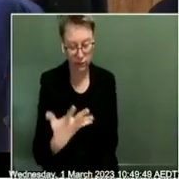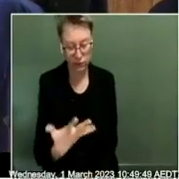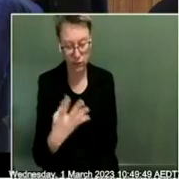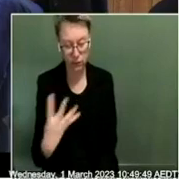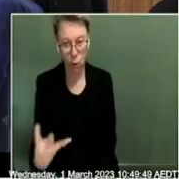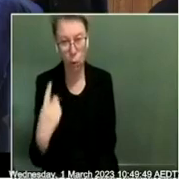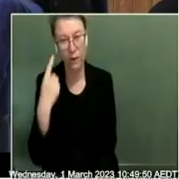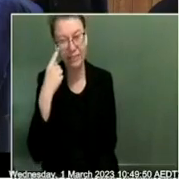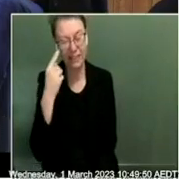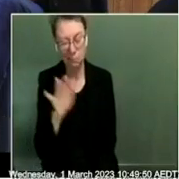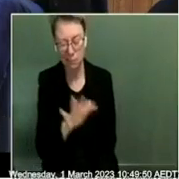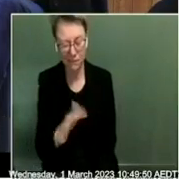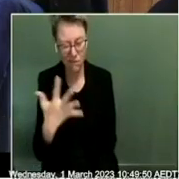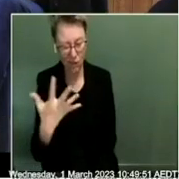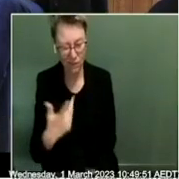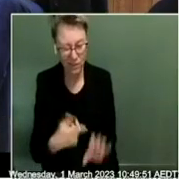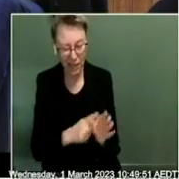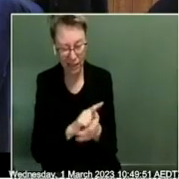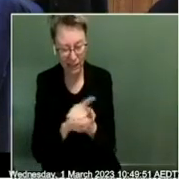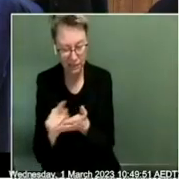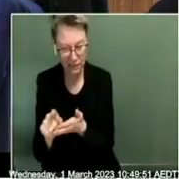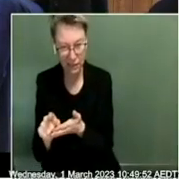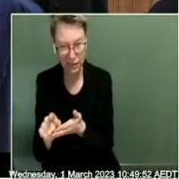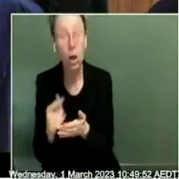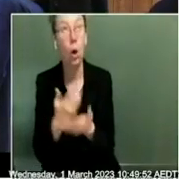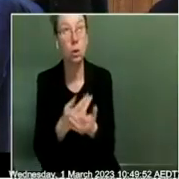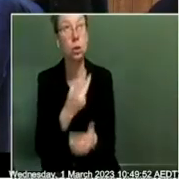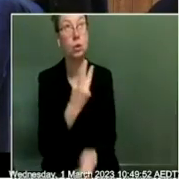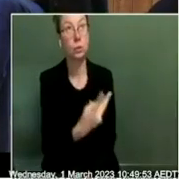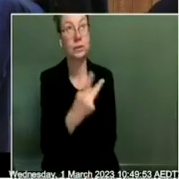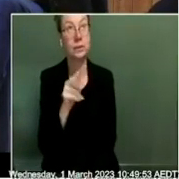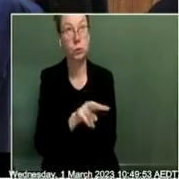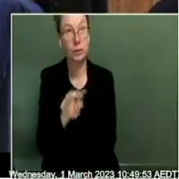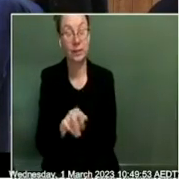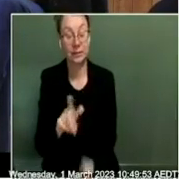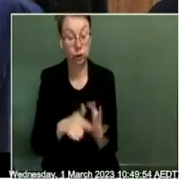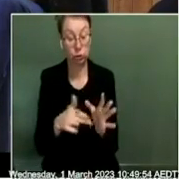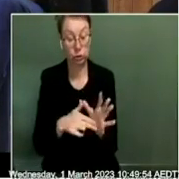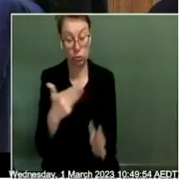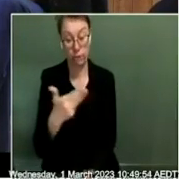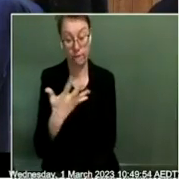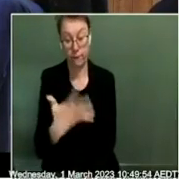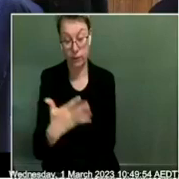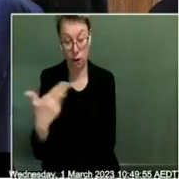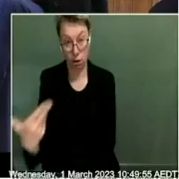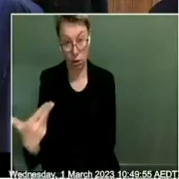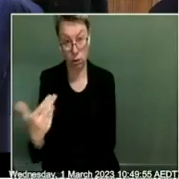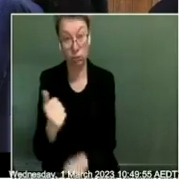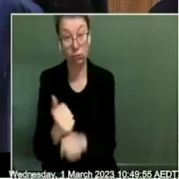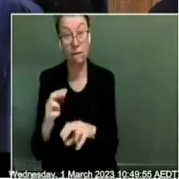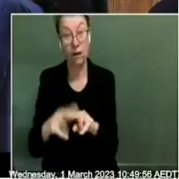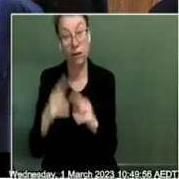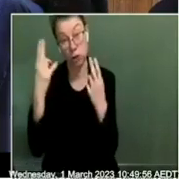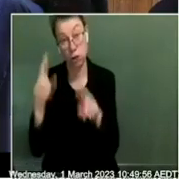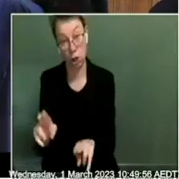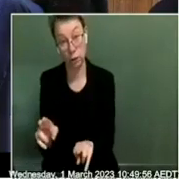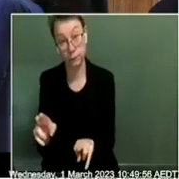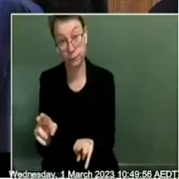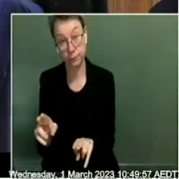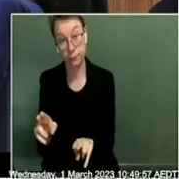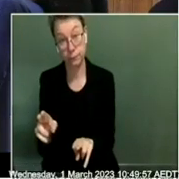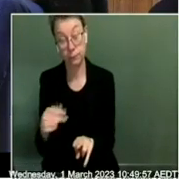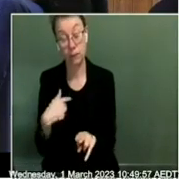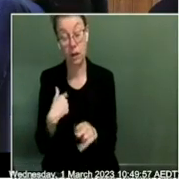definitely on the 22nd of January 1959 that he passed away. And what I found in Mum's papers, and I tried to find